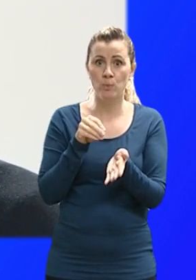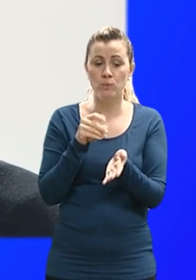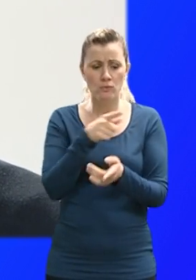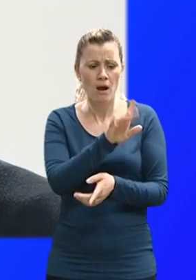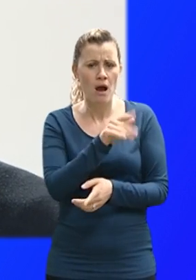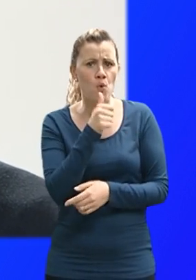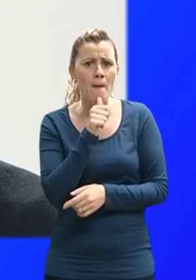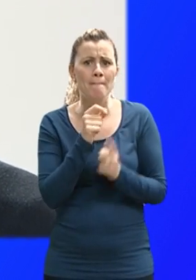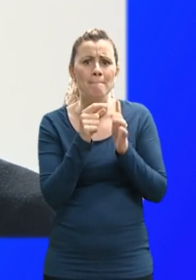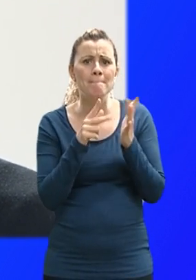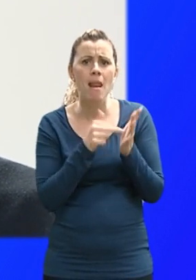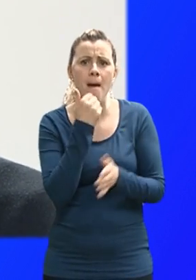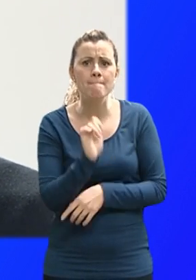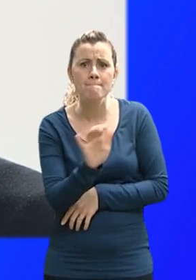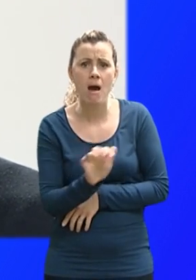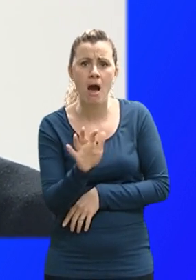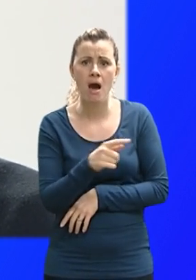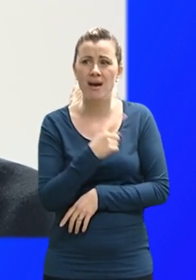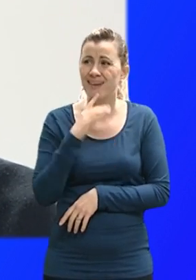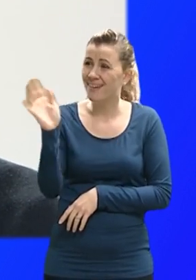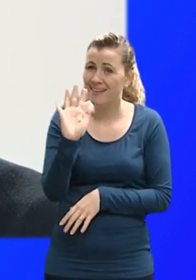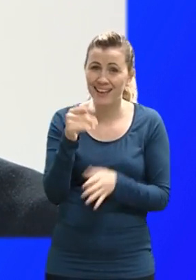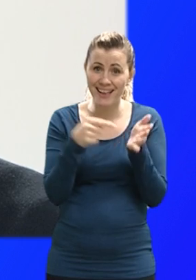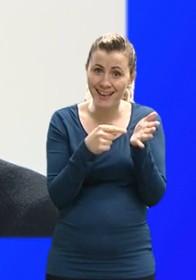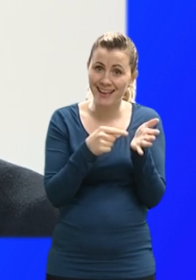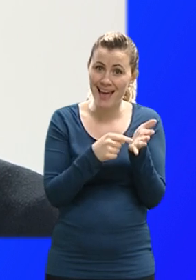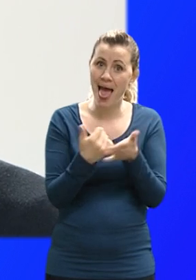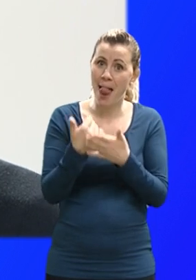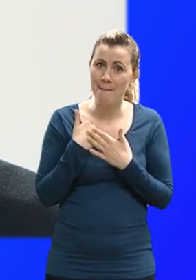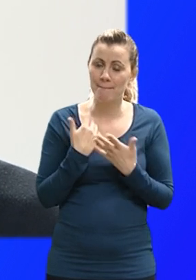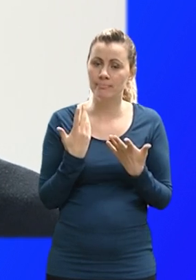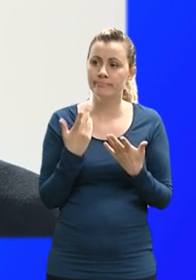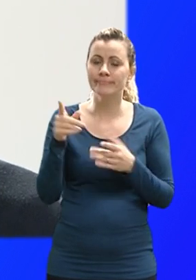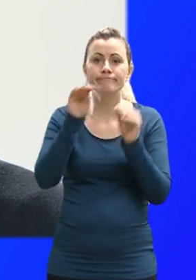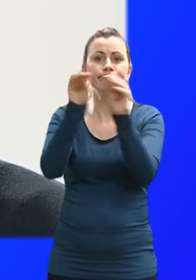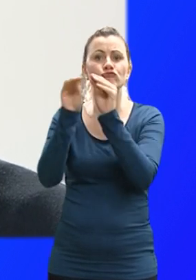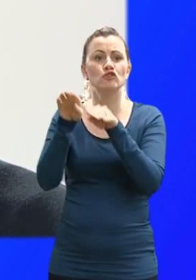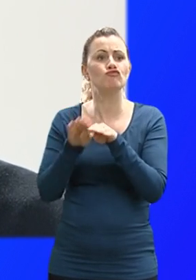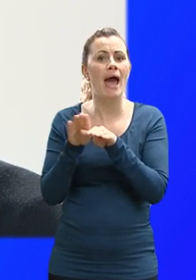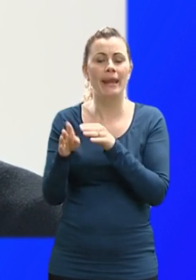you put your PIN number in? Even though I've told them that it's a signature card. That's obviously lack